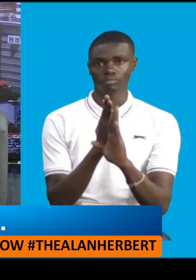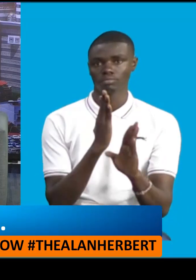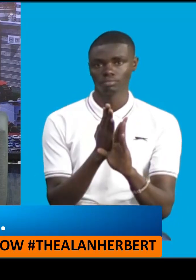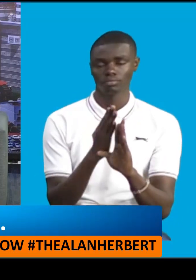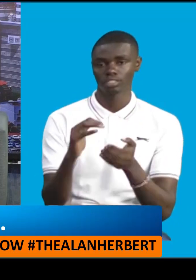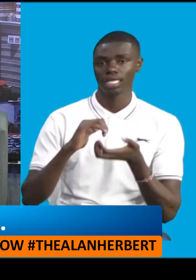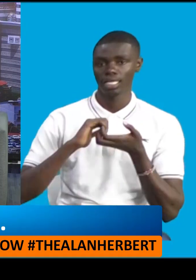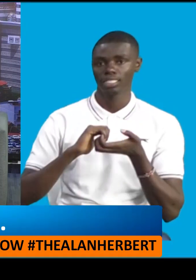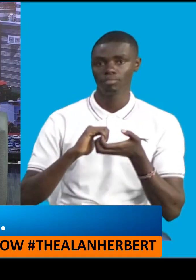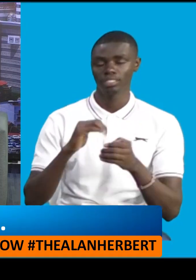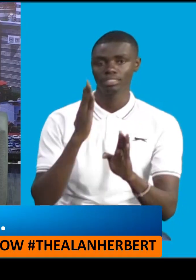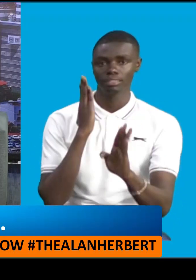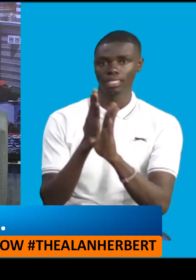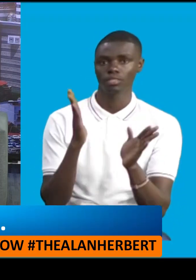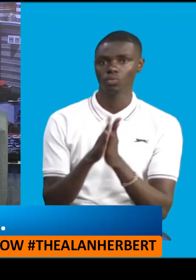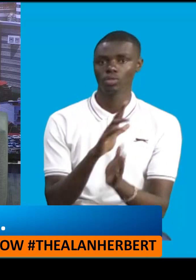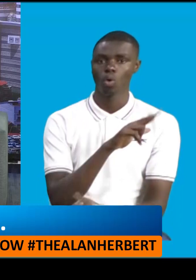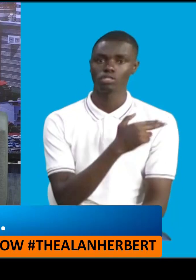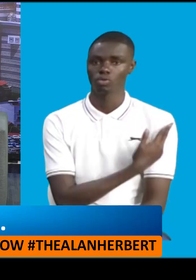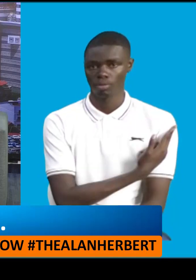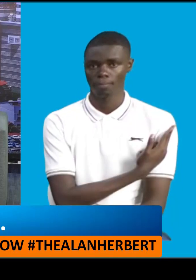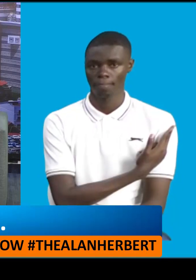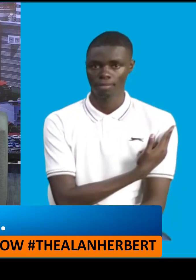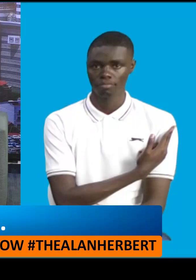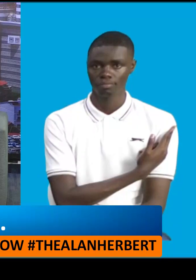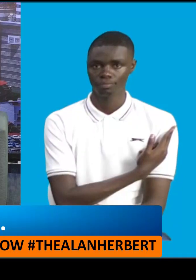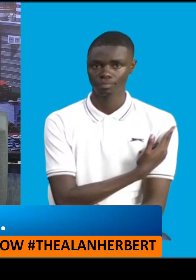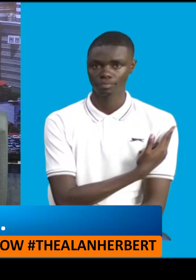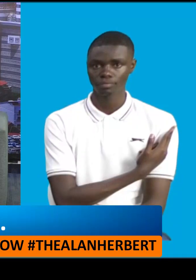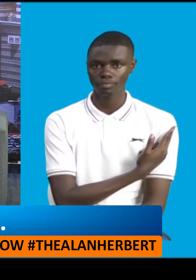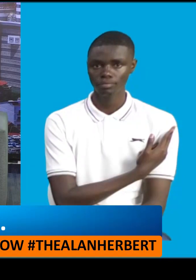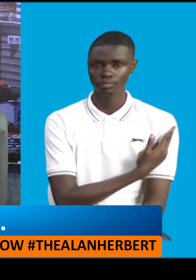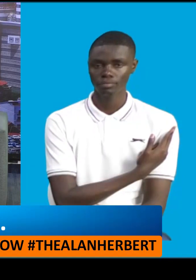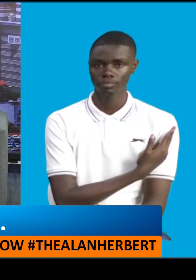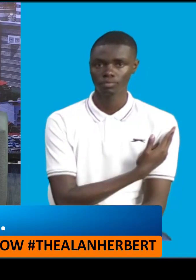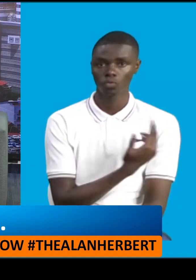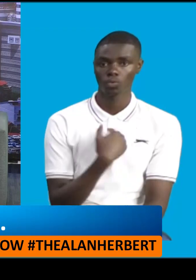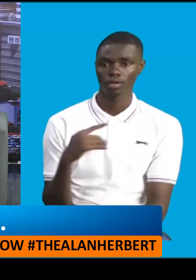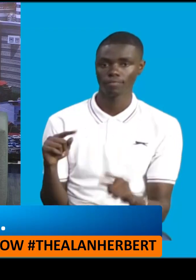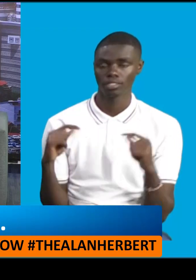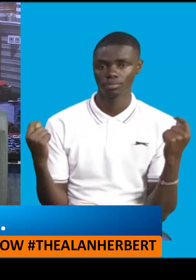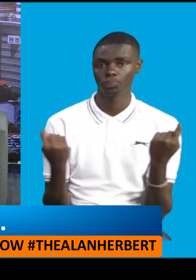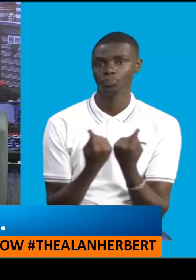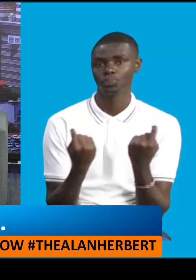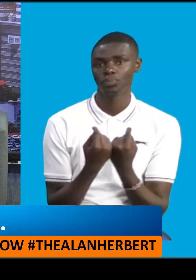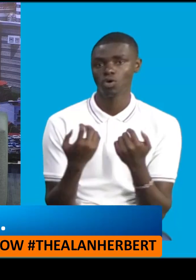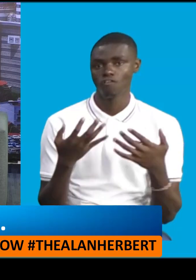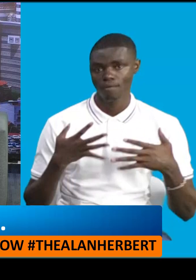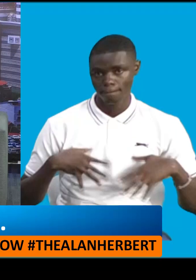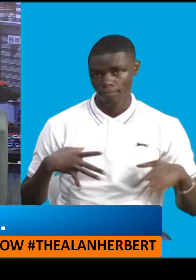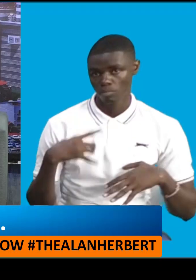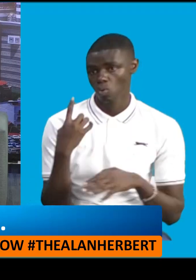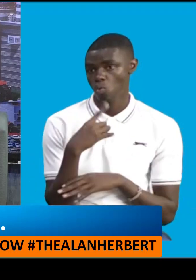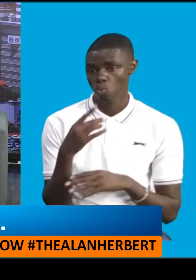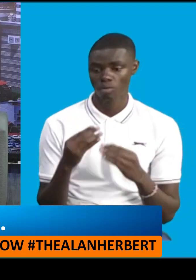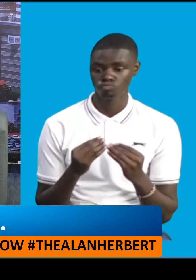direct engagement with hospitals. So we have a team of